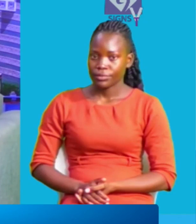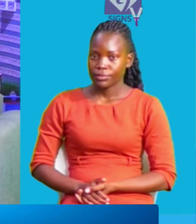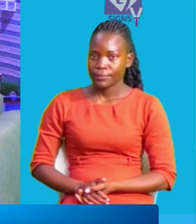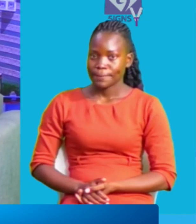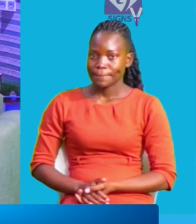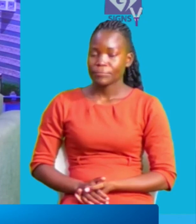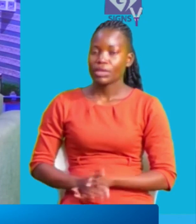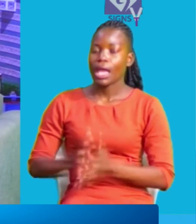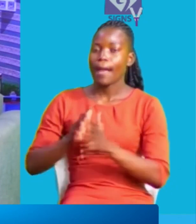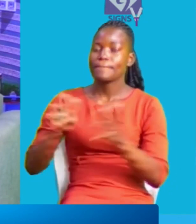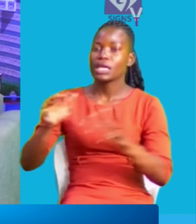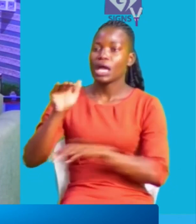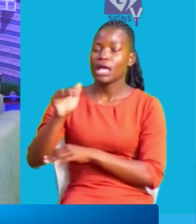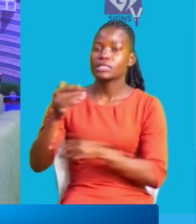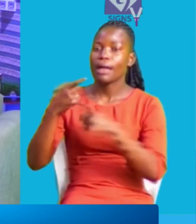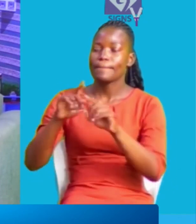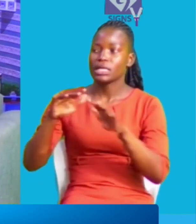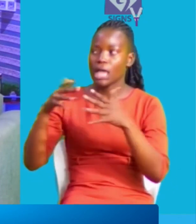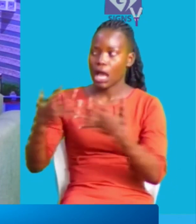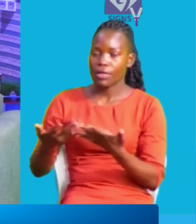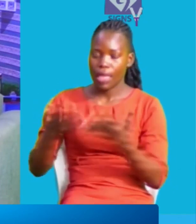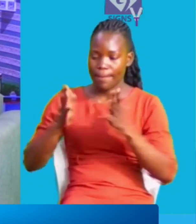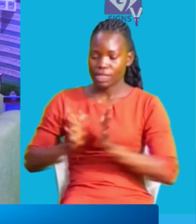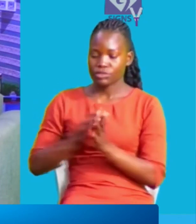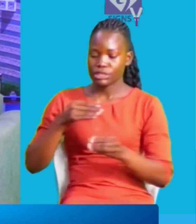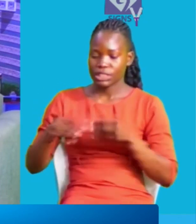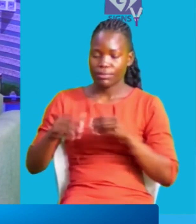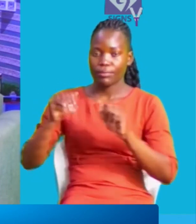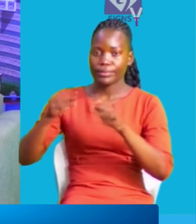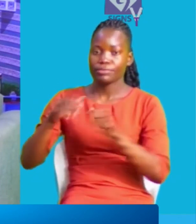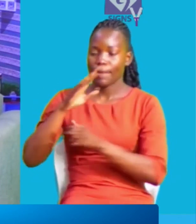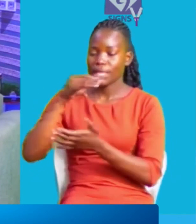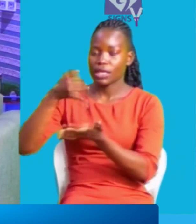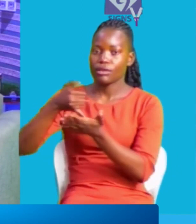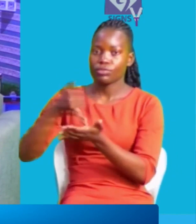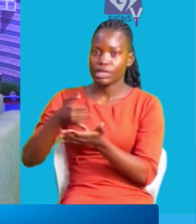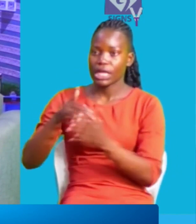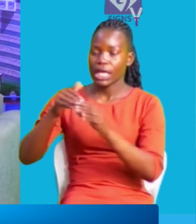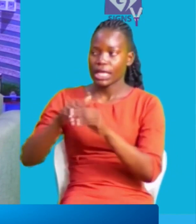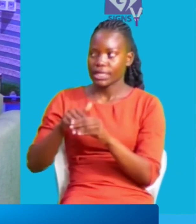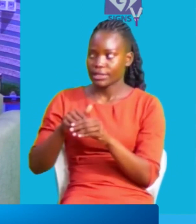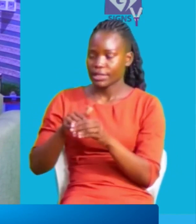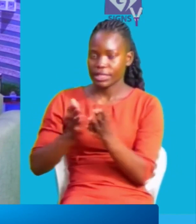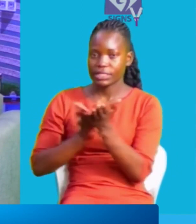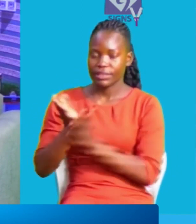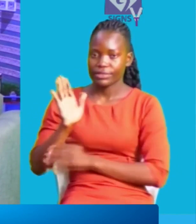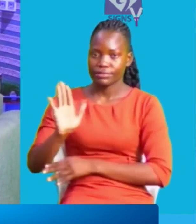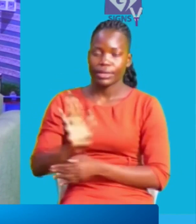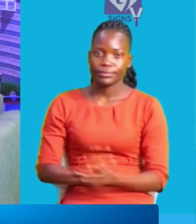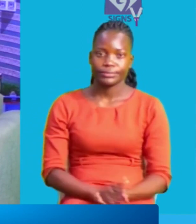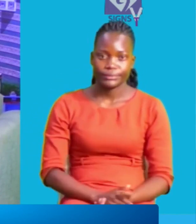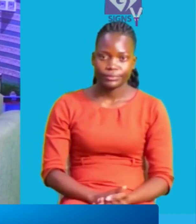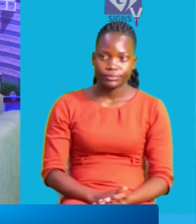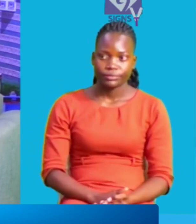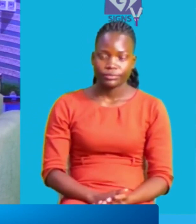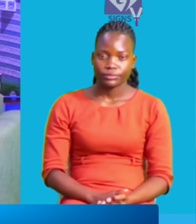not sound as a big ask, but how do you think that people with disabilities could be included in the